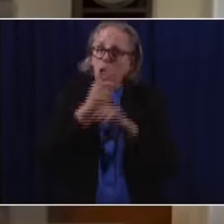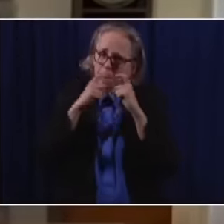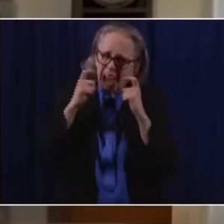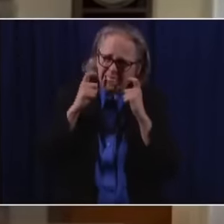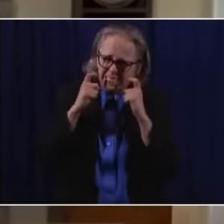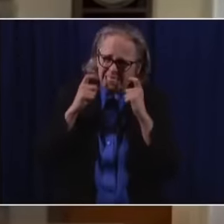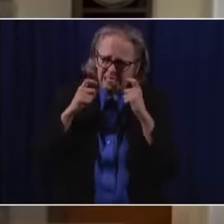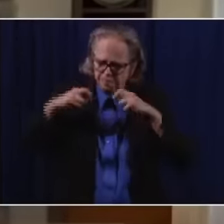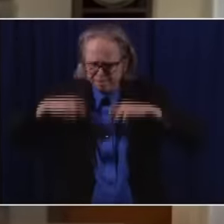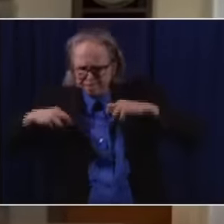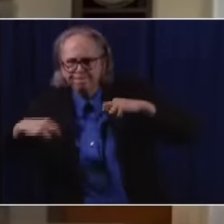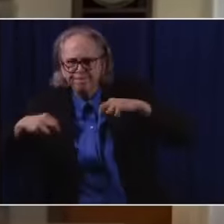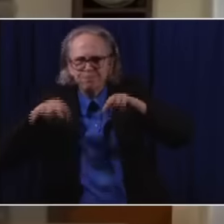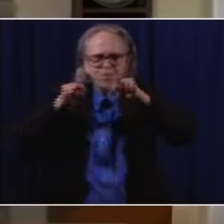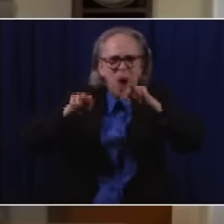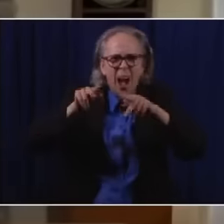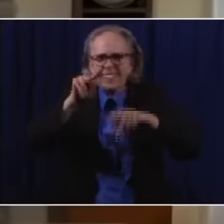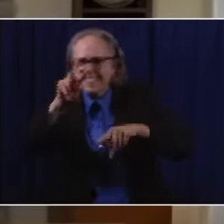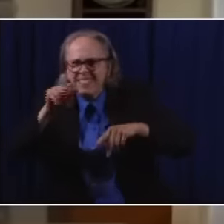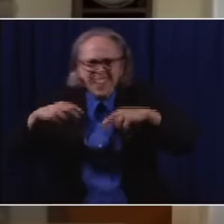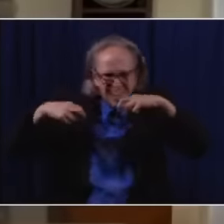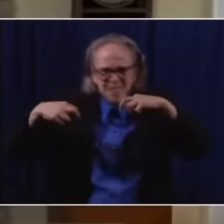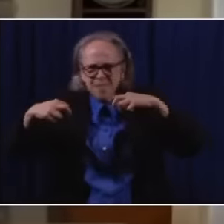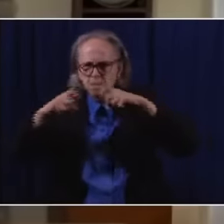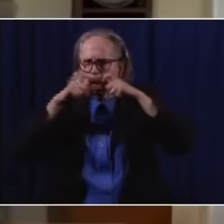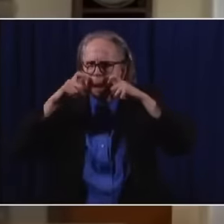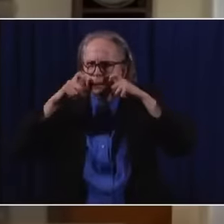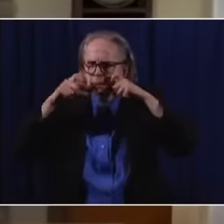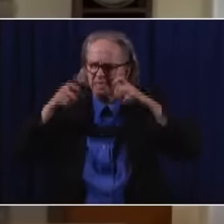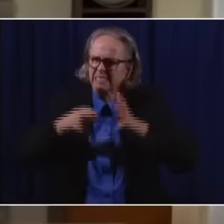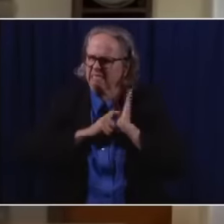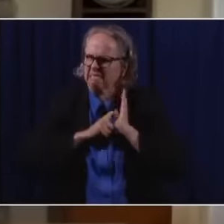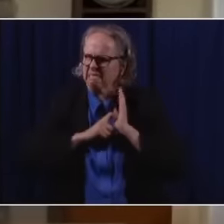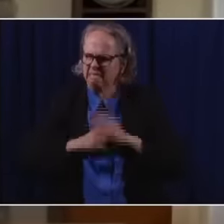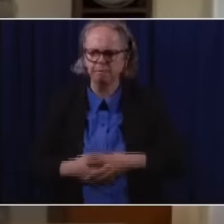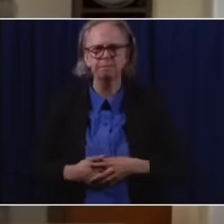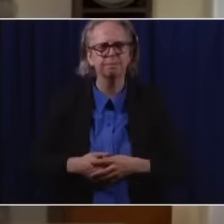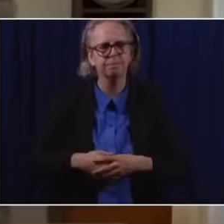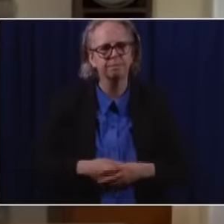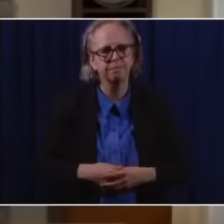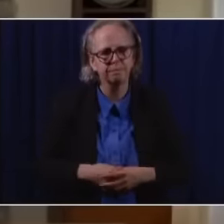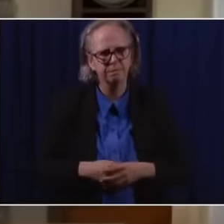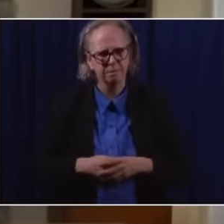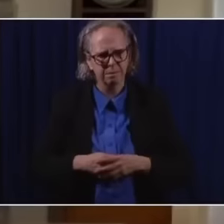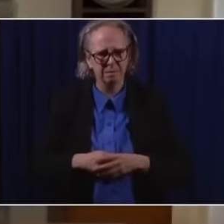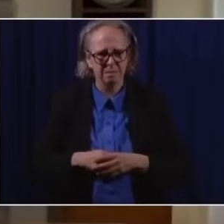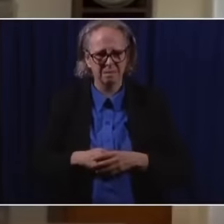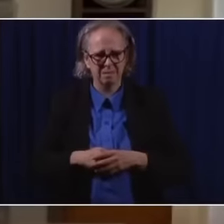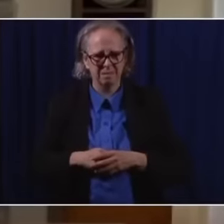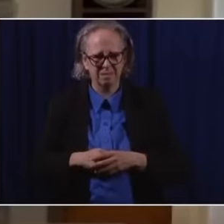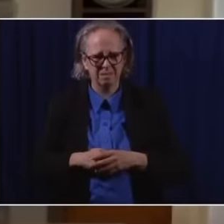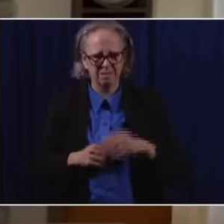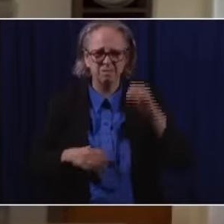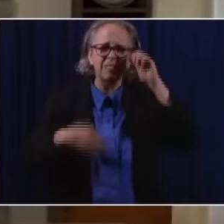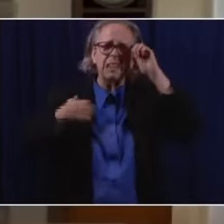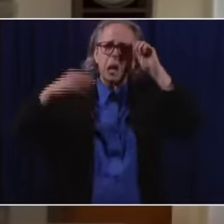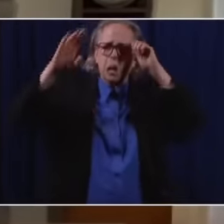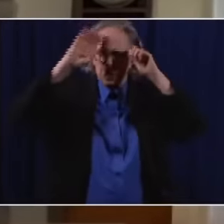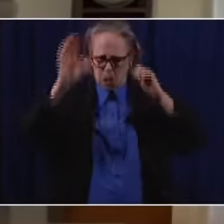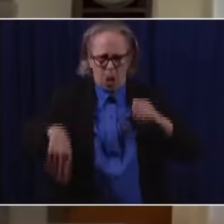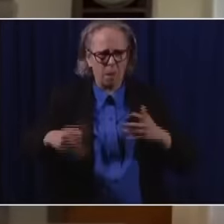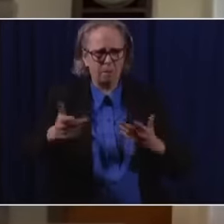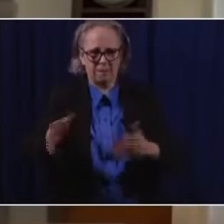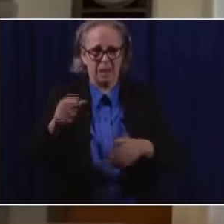careful. We feel that the teams, for example, the Bengals and the Browns, are doing a good